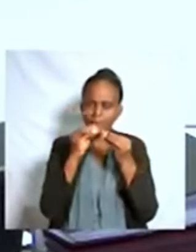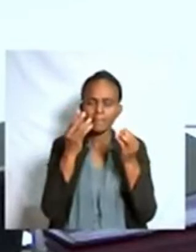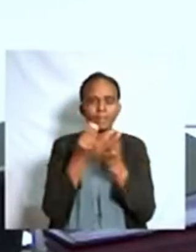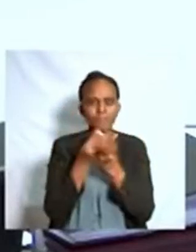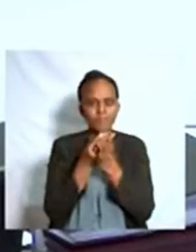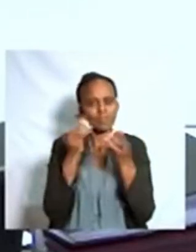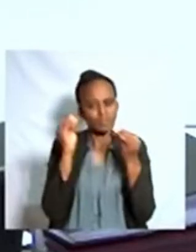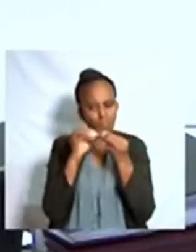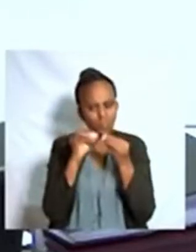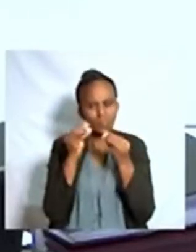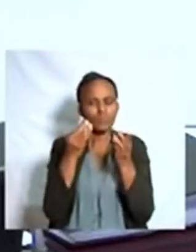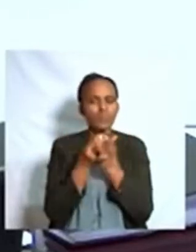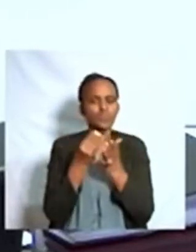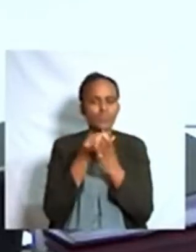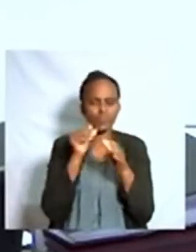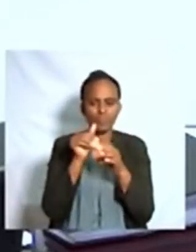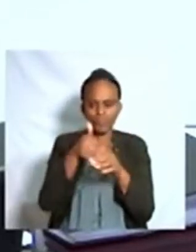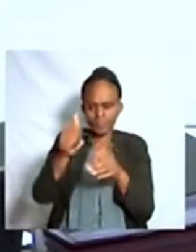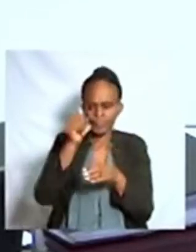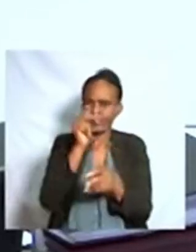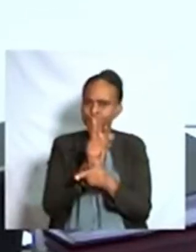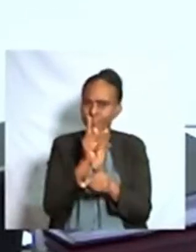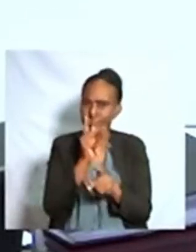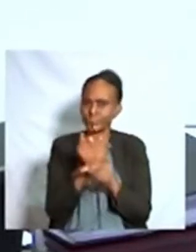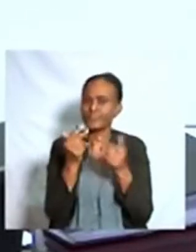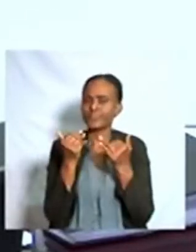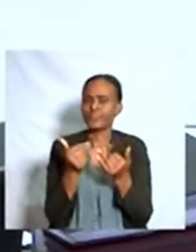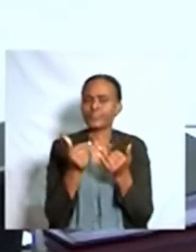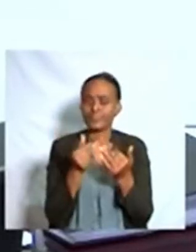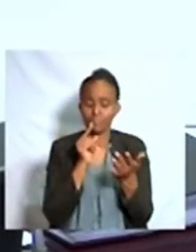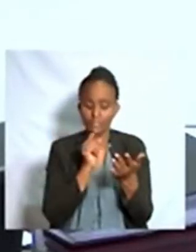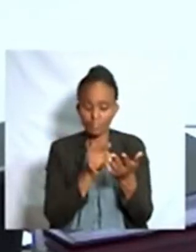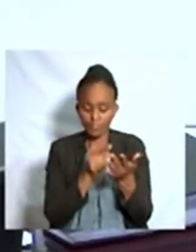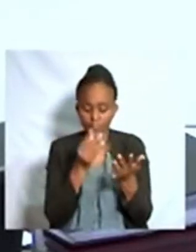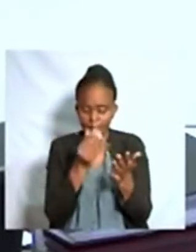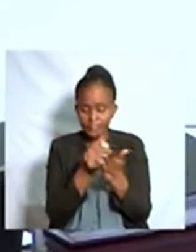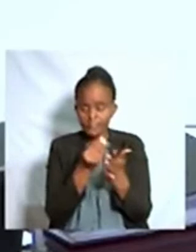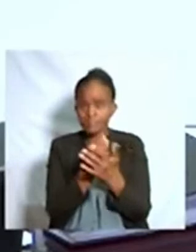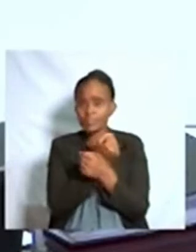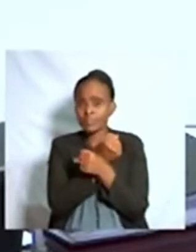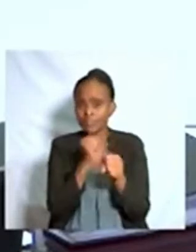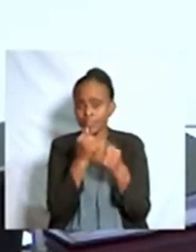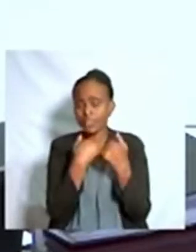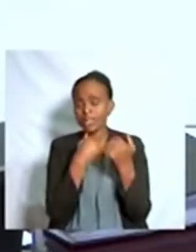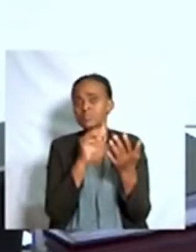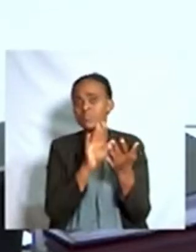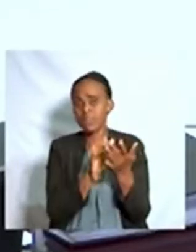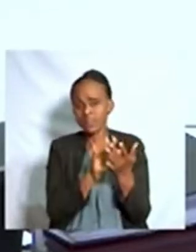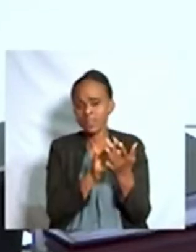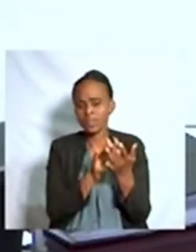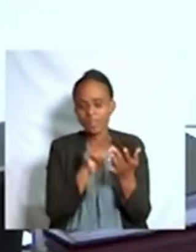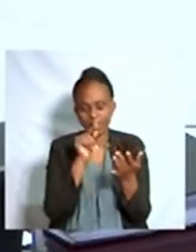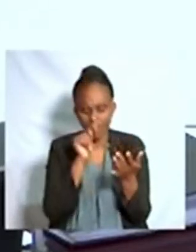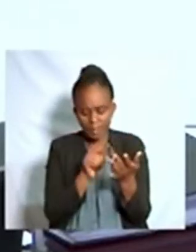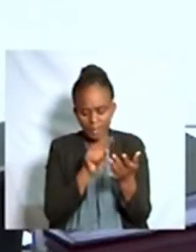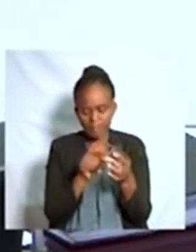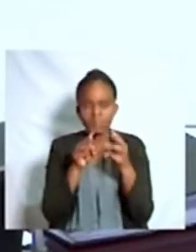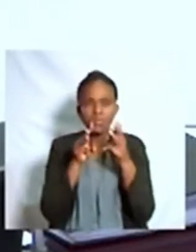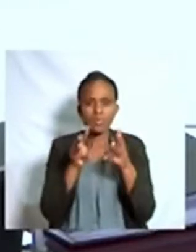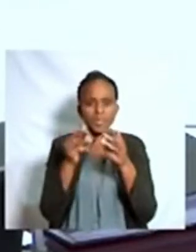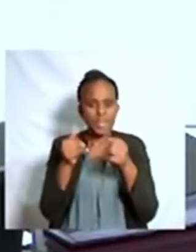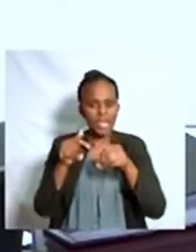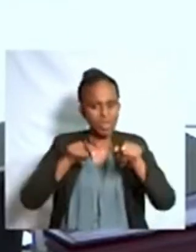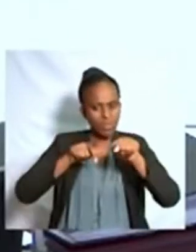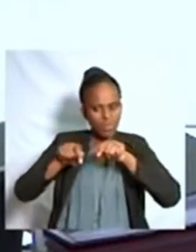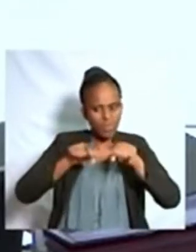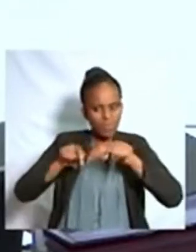coming now into your custody, is this money going to be safe? And is this the way you want to be running the